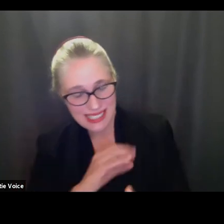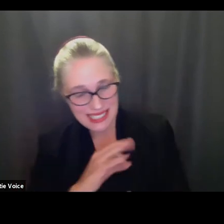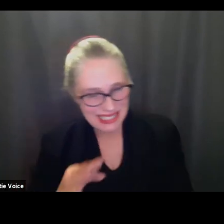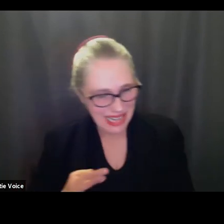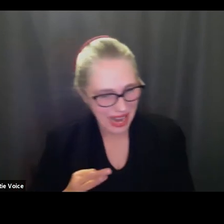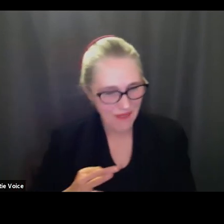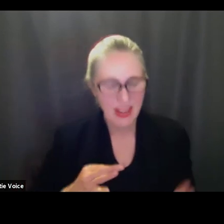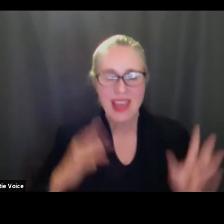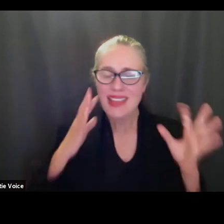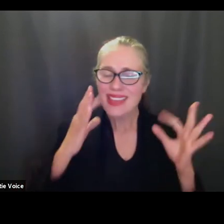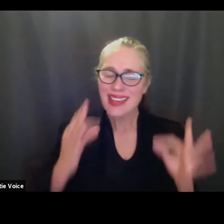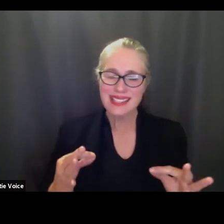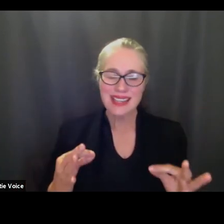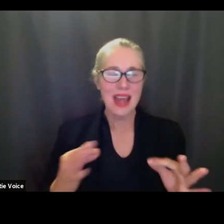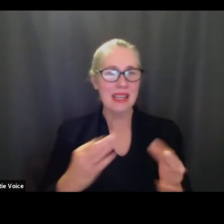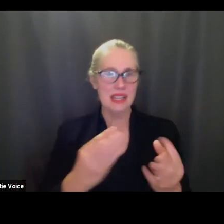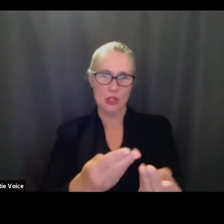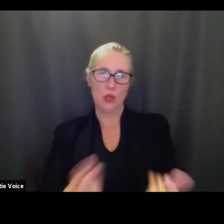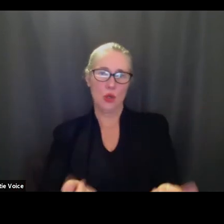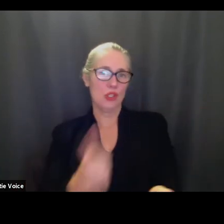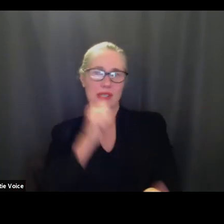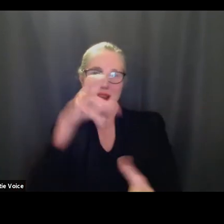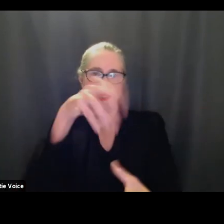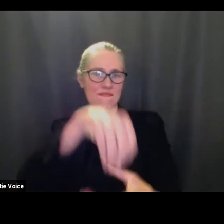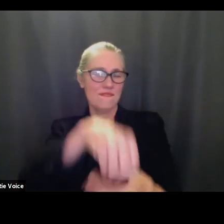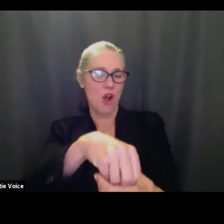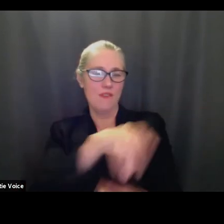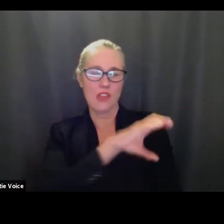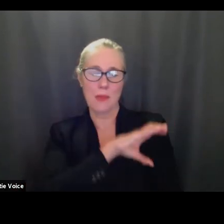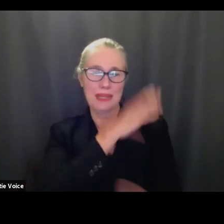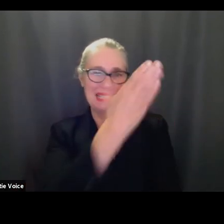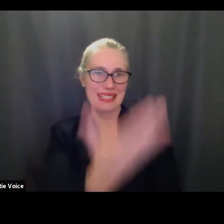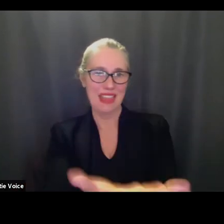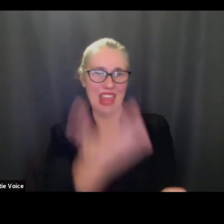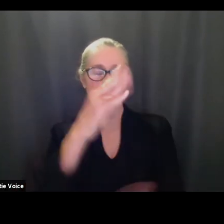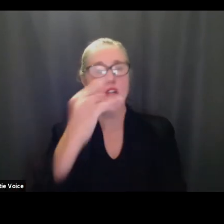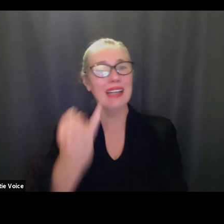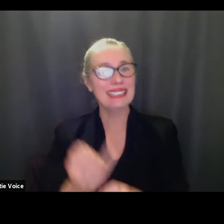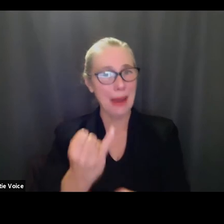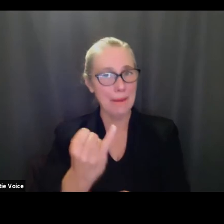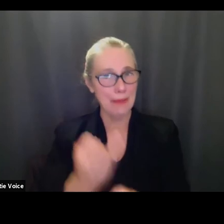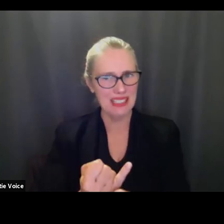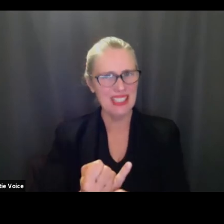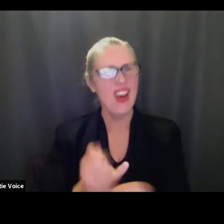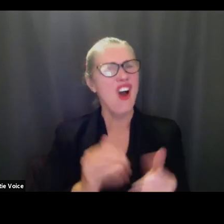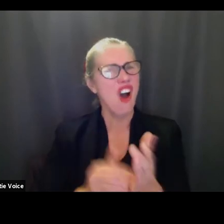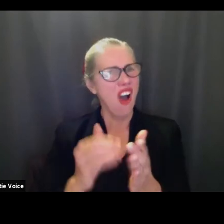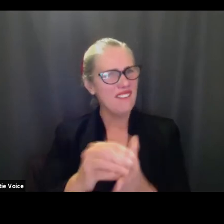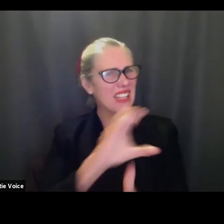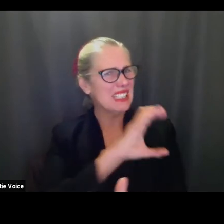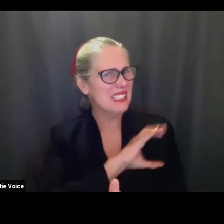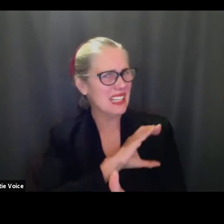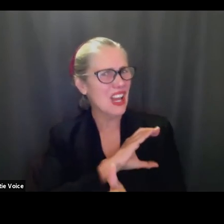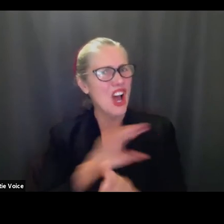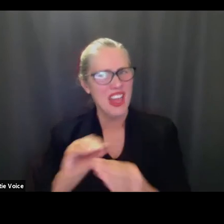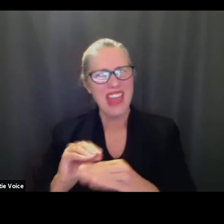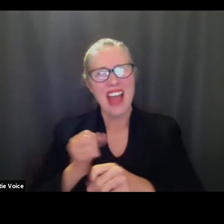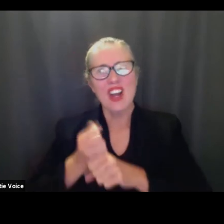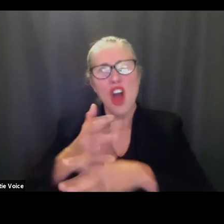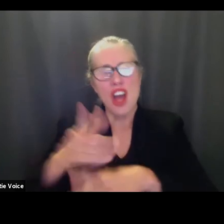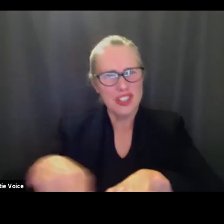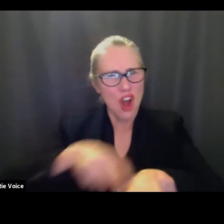not involve police on campus they noted that discipline measures involving law enforcement often caused long-term harm to the students